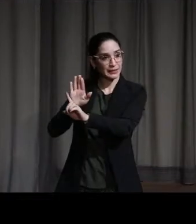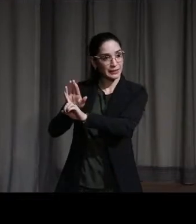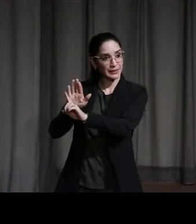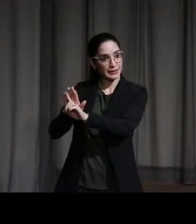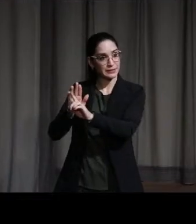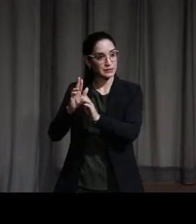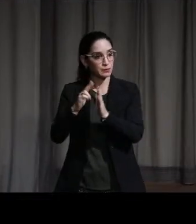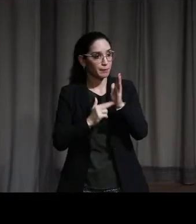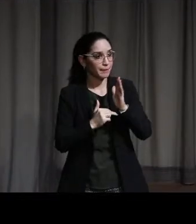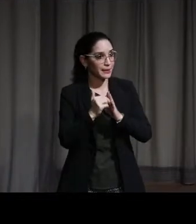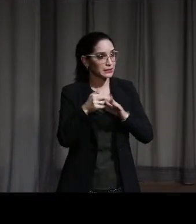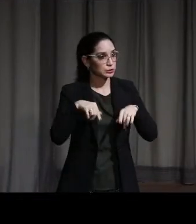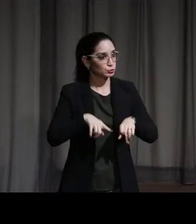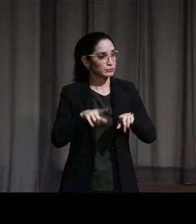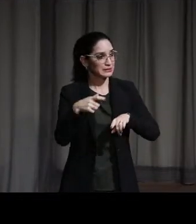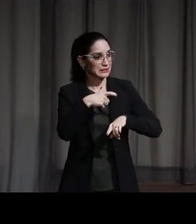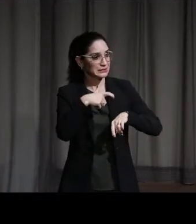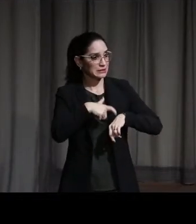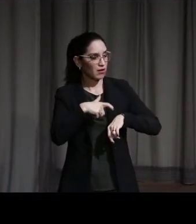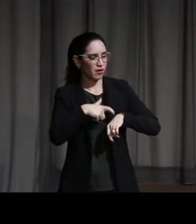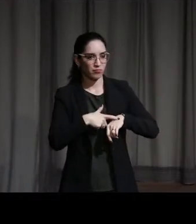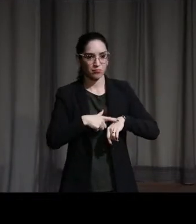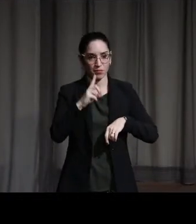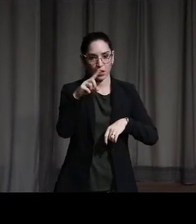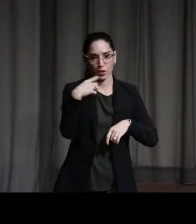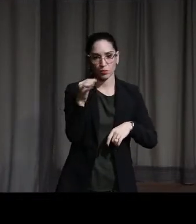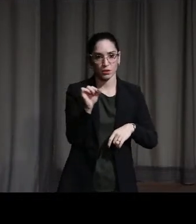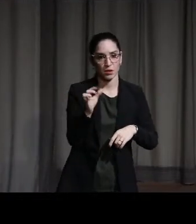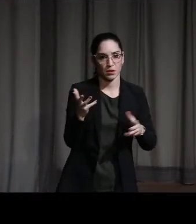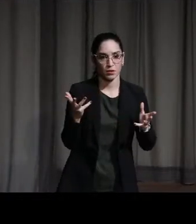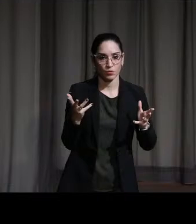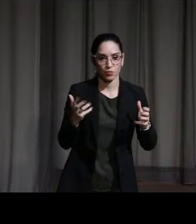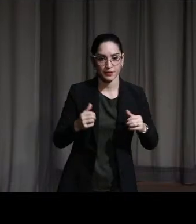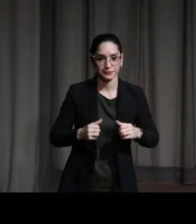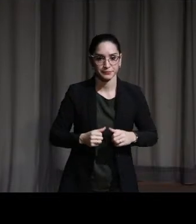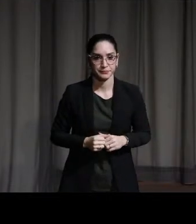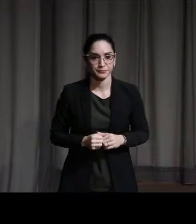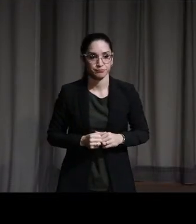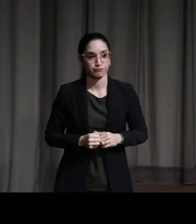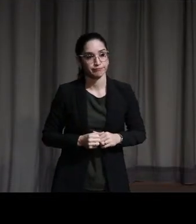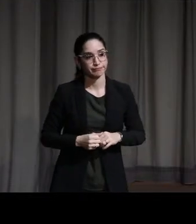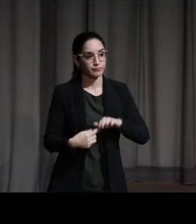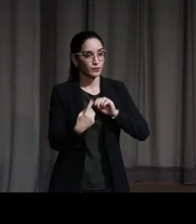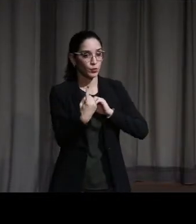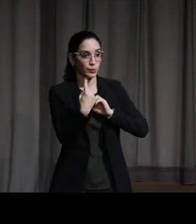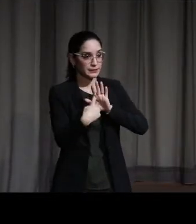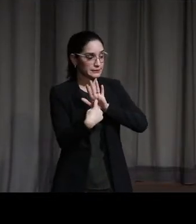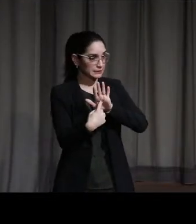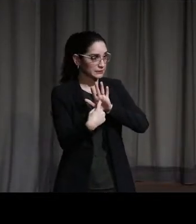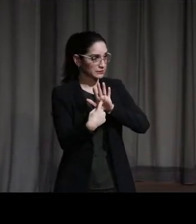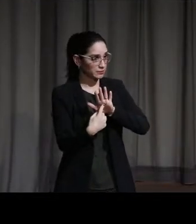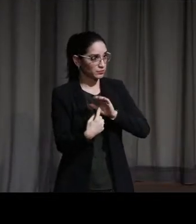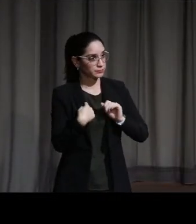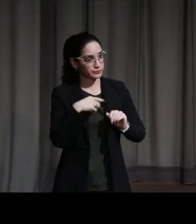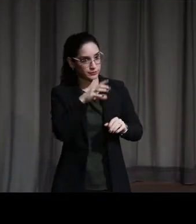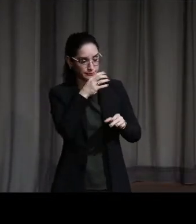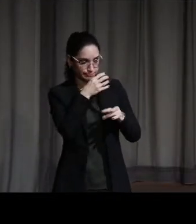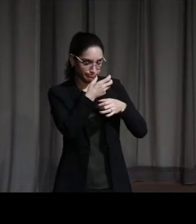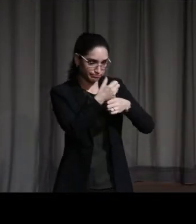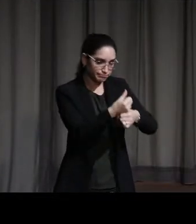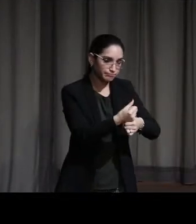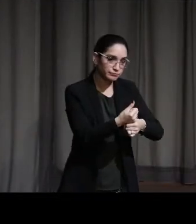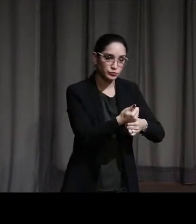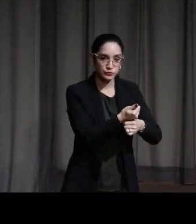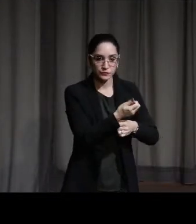look like? Well, I'll give one example of something that's in the exhibition that really caught my attention. It caught my attention for a